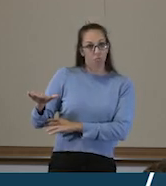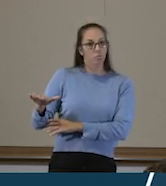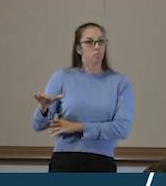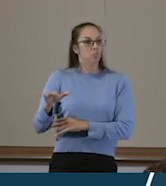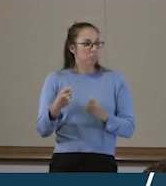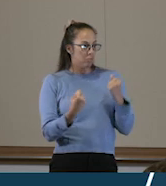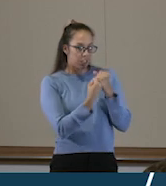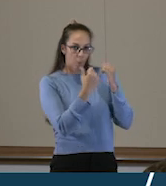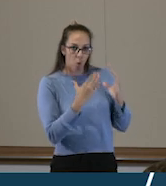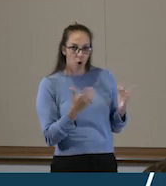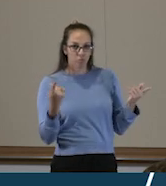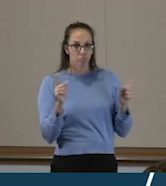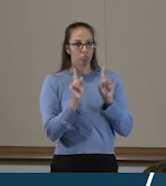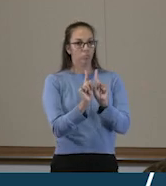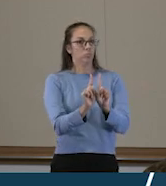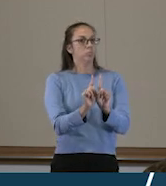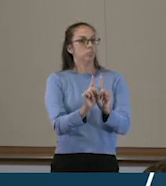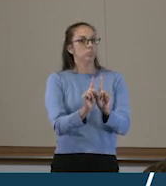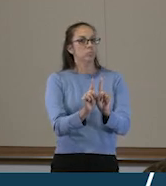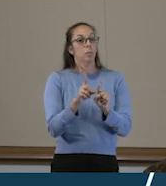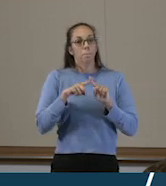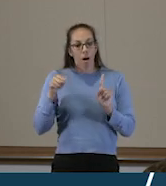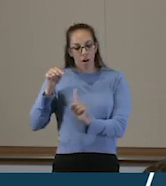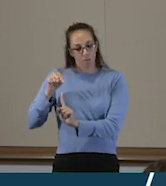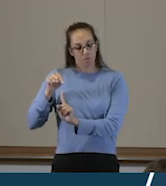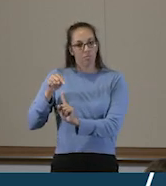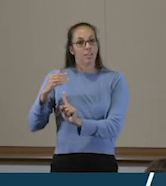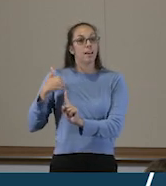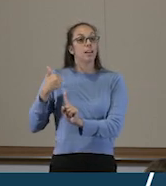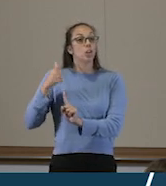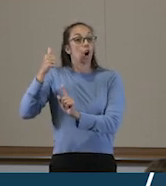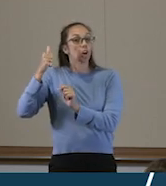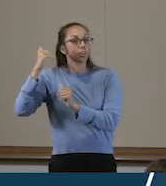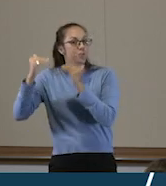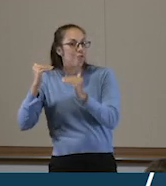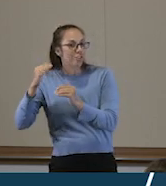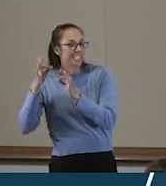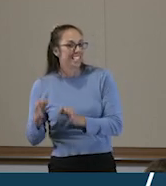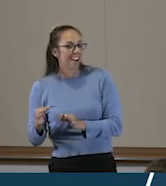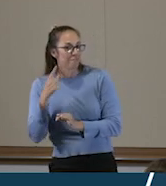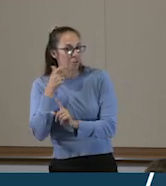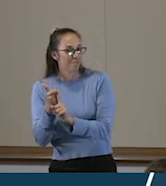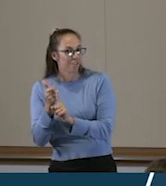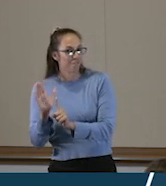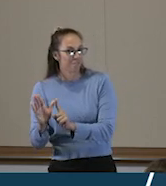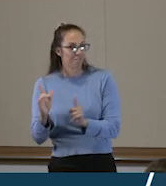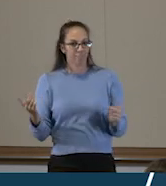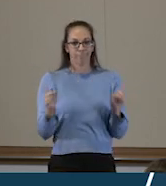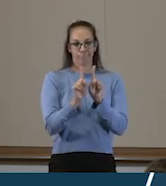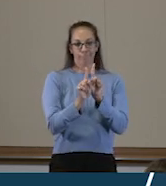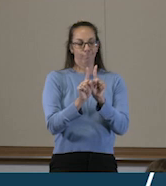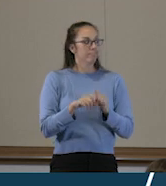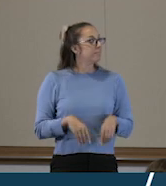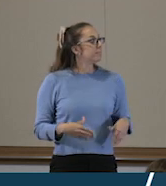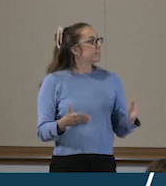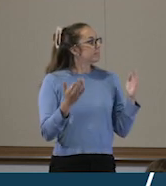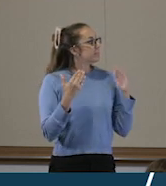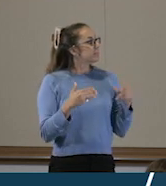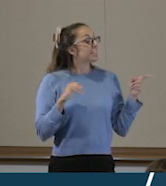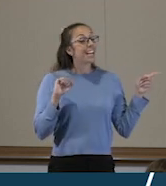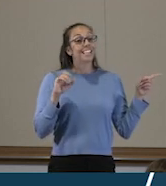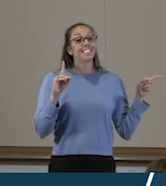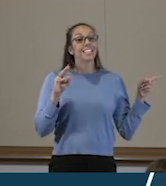are the supporters. The young adult is the decision maker, right? And the SDM agreement helps teach decision